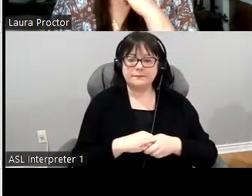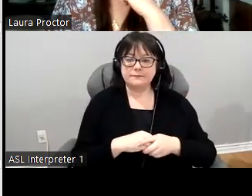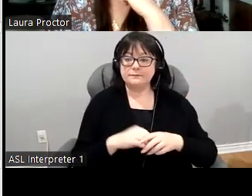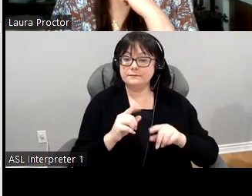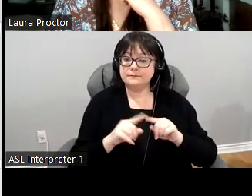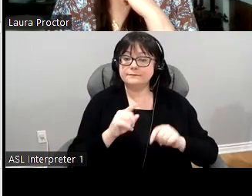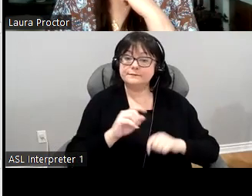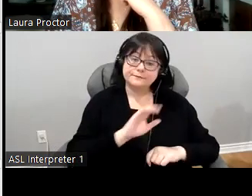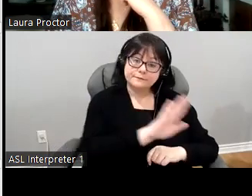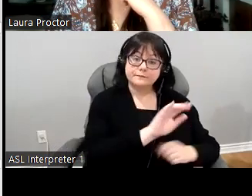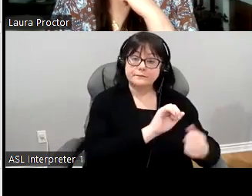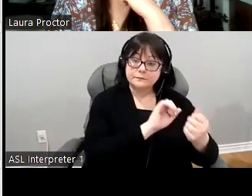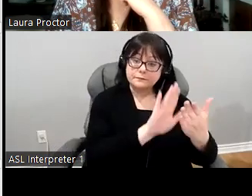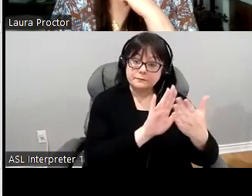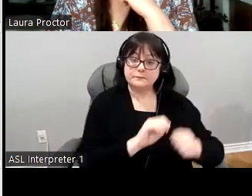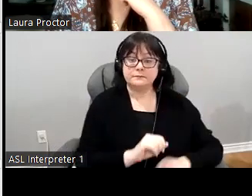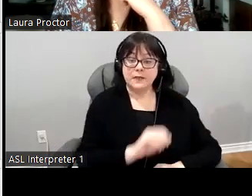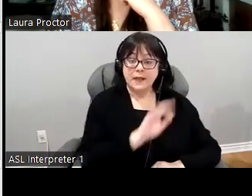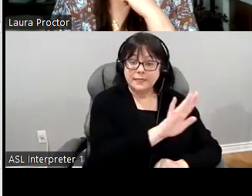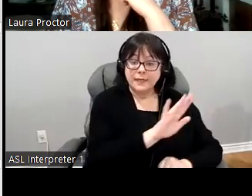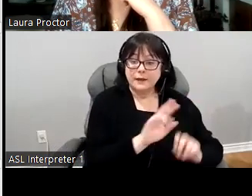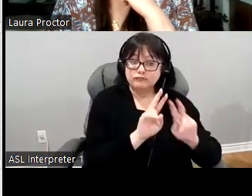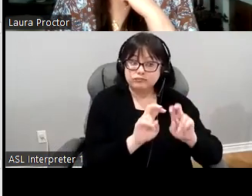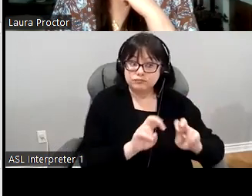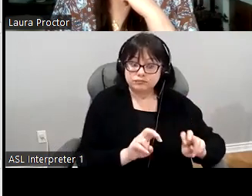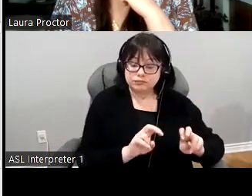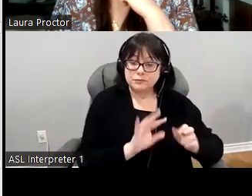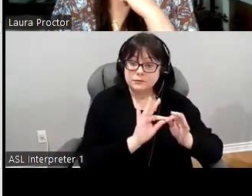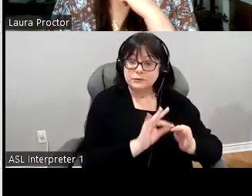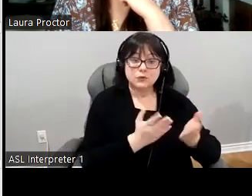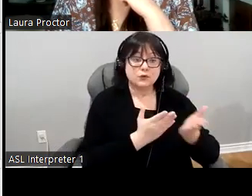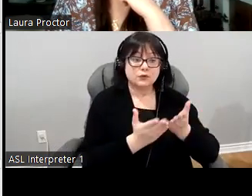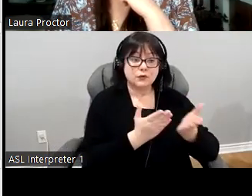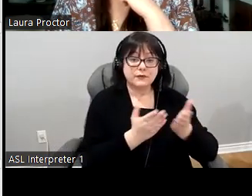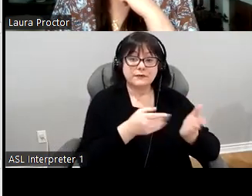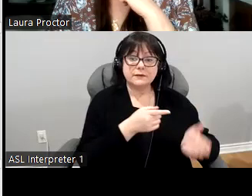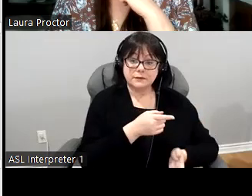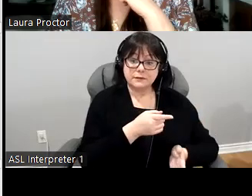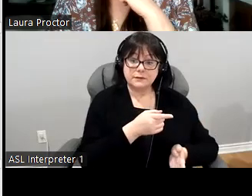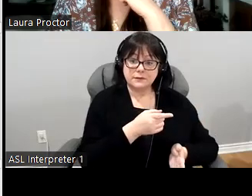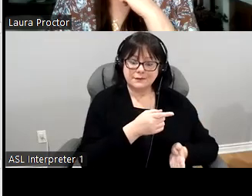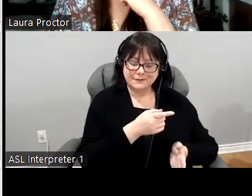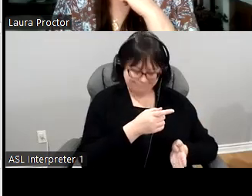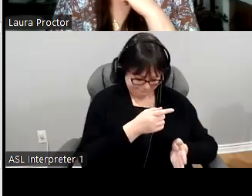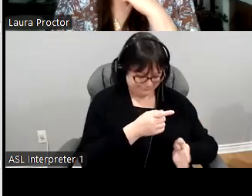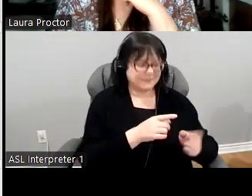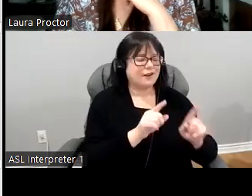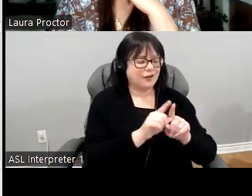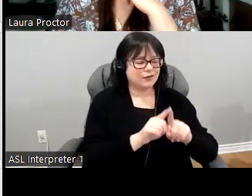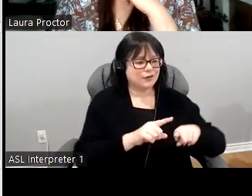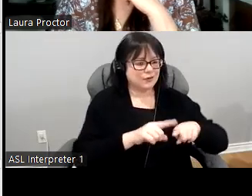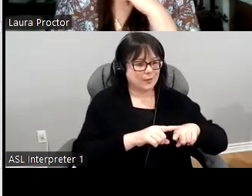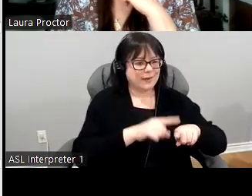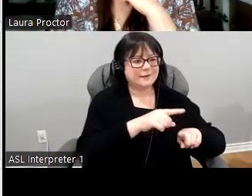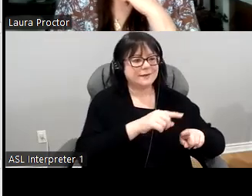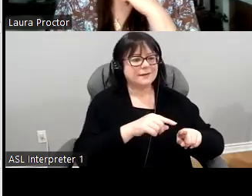their approach around services is also governed by capacity. And